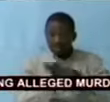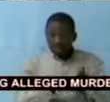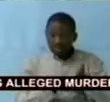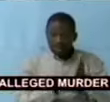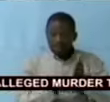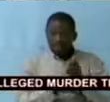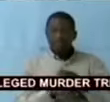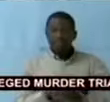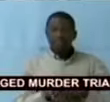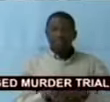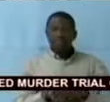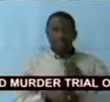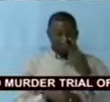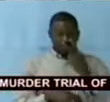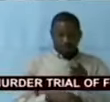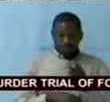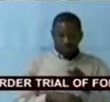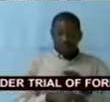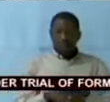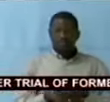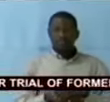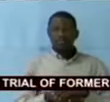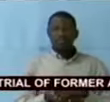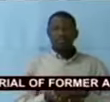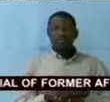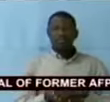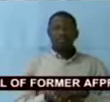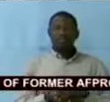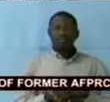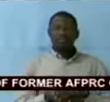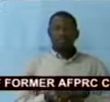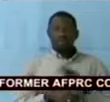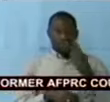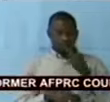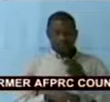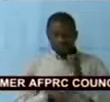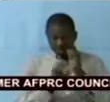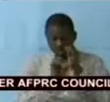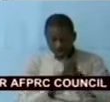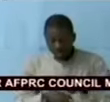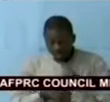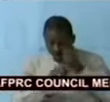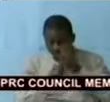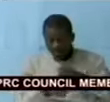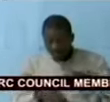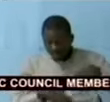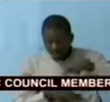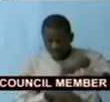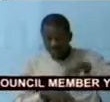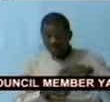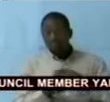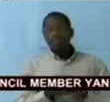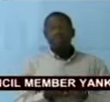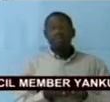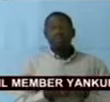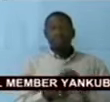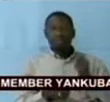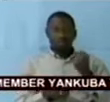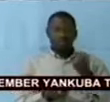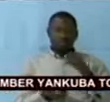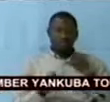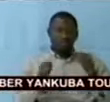obviously I saw the marks. Or the hole? The hole already, because he started digging. But did you